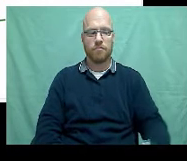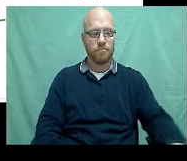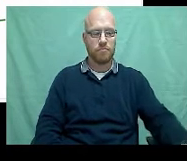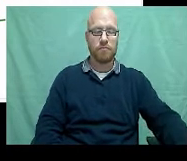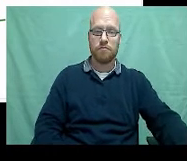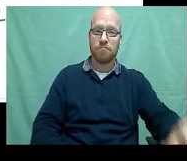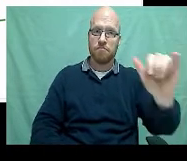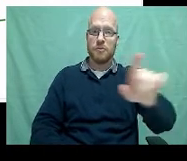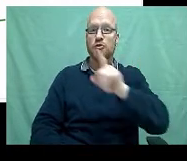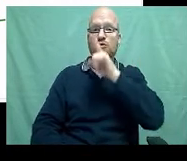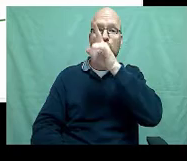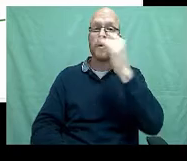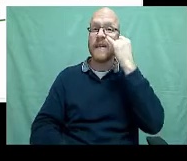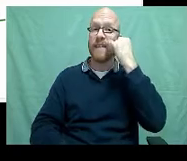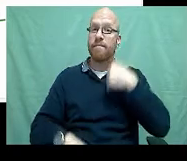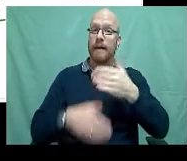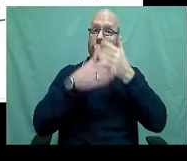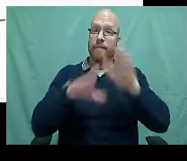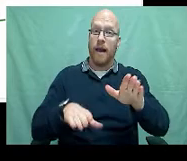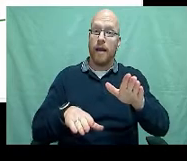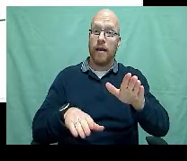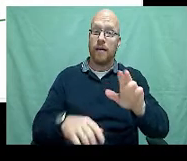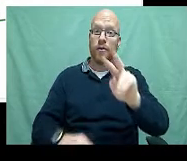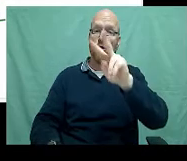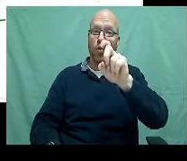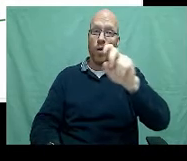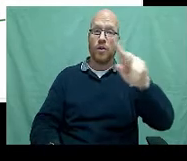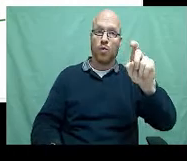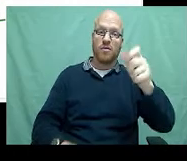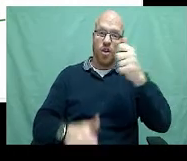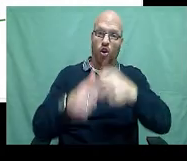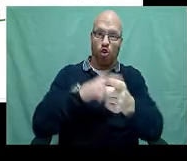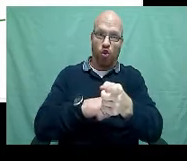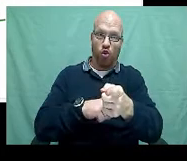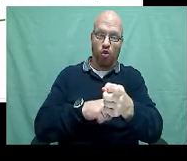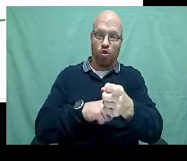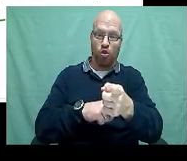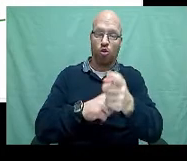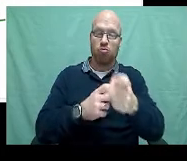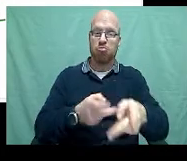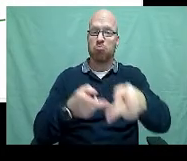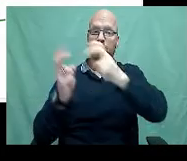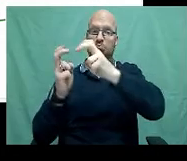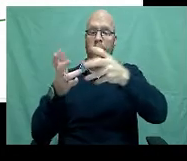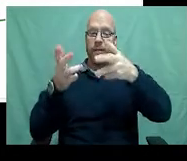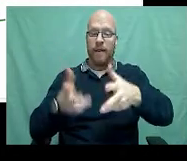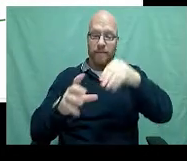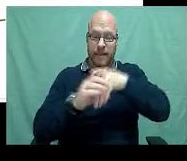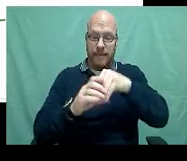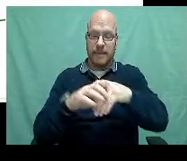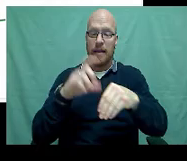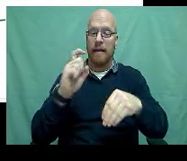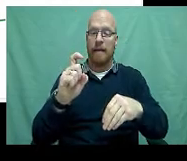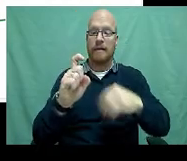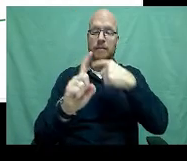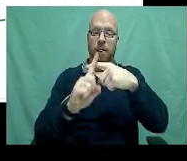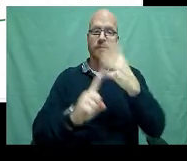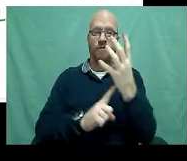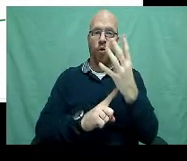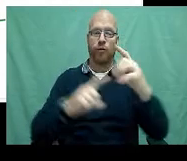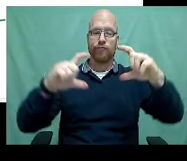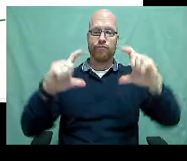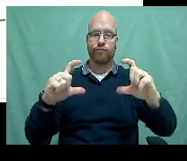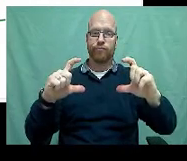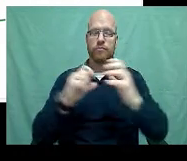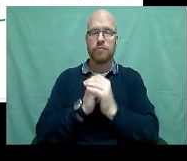So, if I divided the first two terms by 2x, I would have x plus 4 left